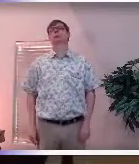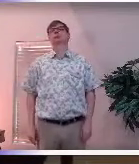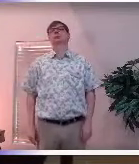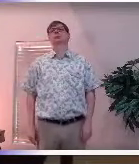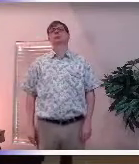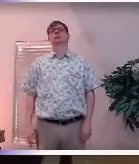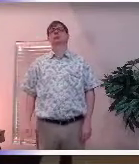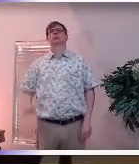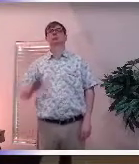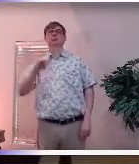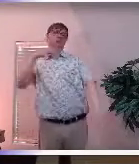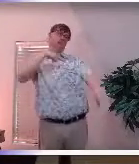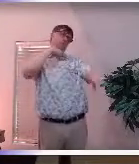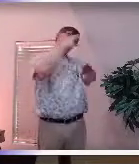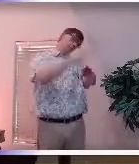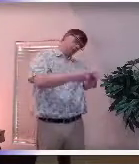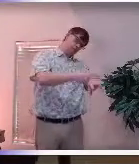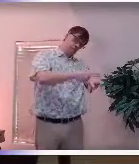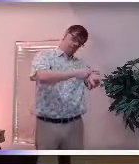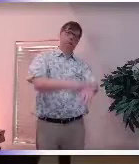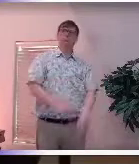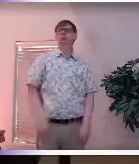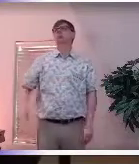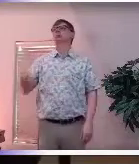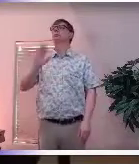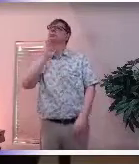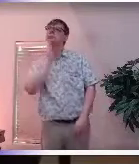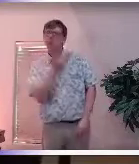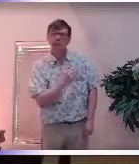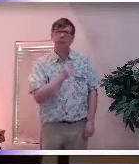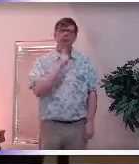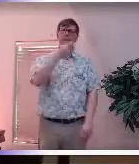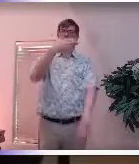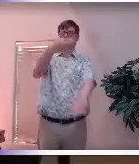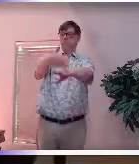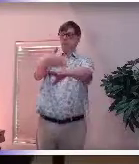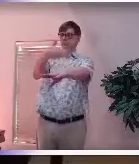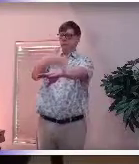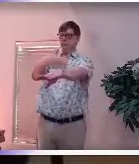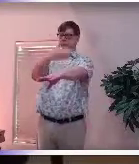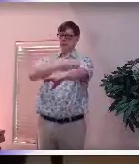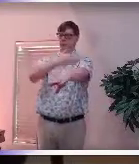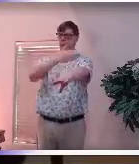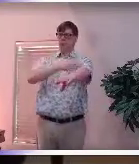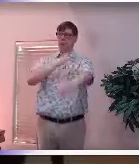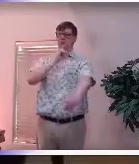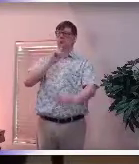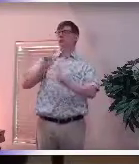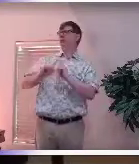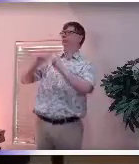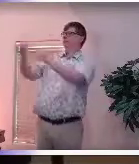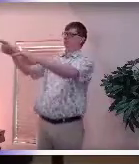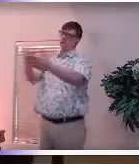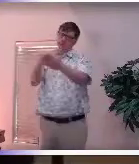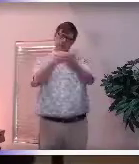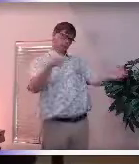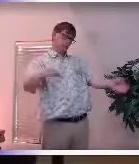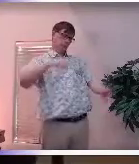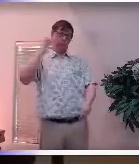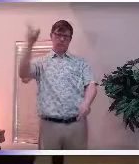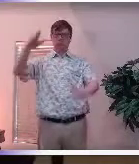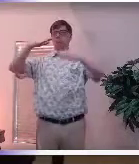It seems like a while, doesn't it? Because we're in a process that's going to take us from one stage of